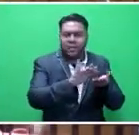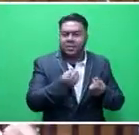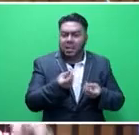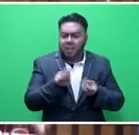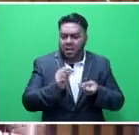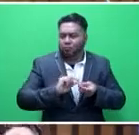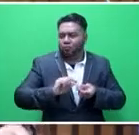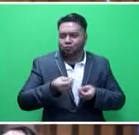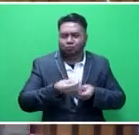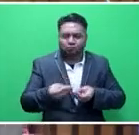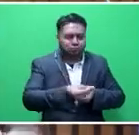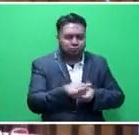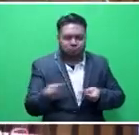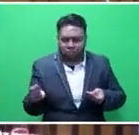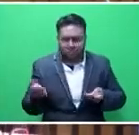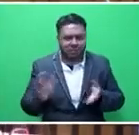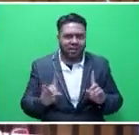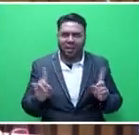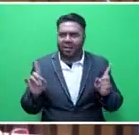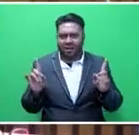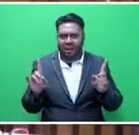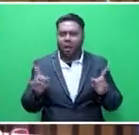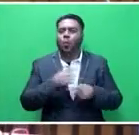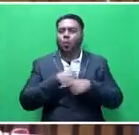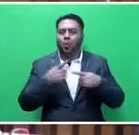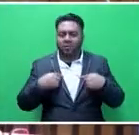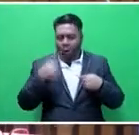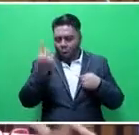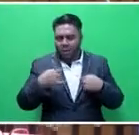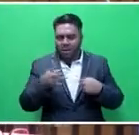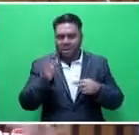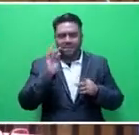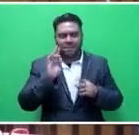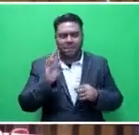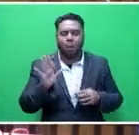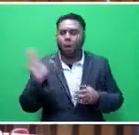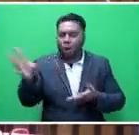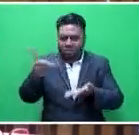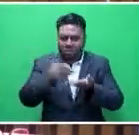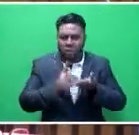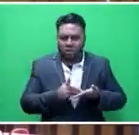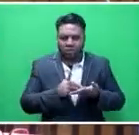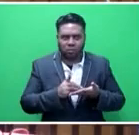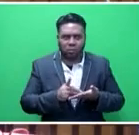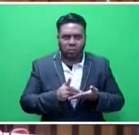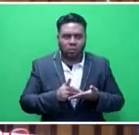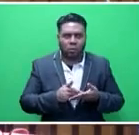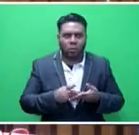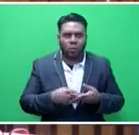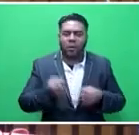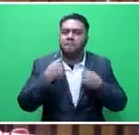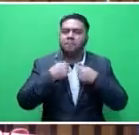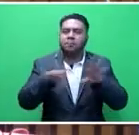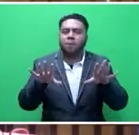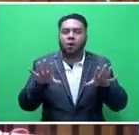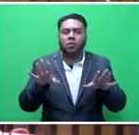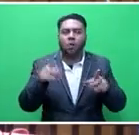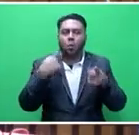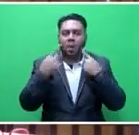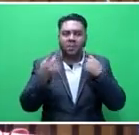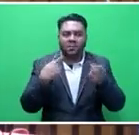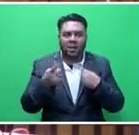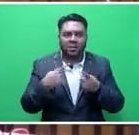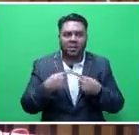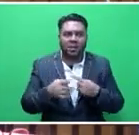only political party that has declared all the donations. It even got published on the website. We don't